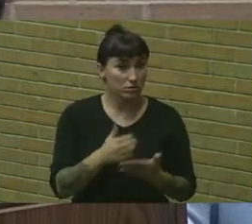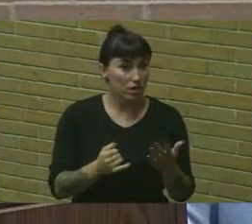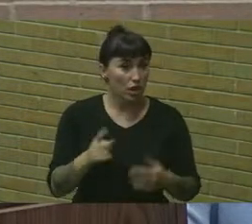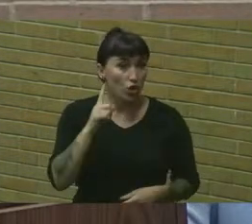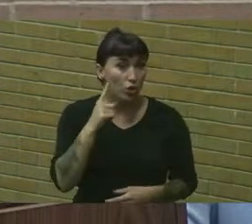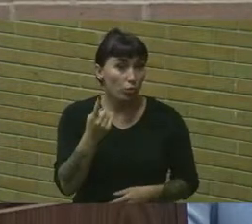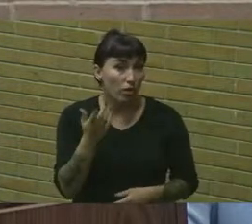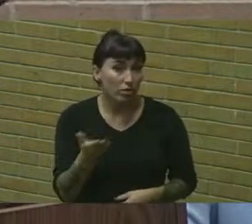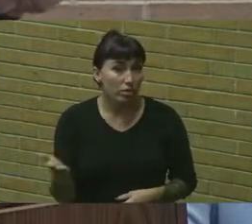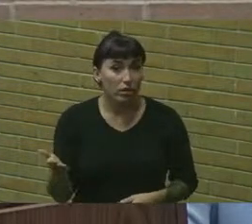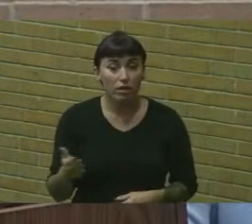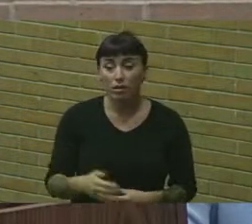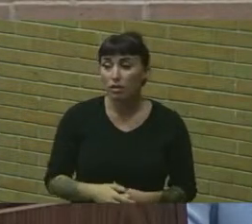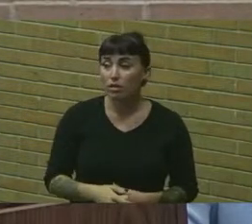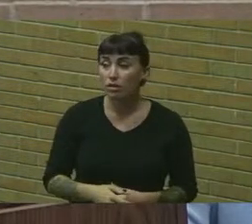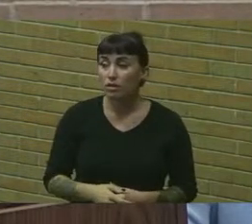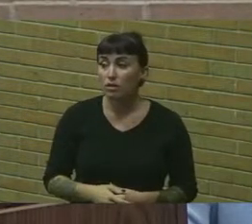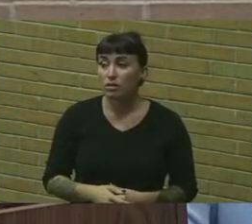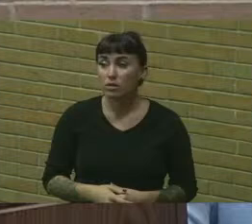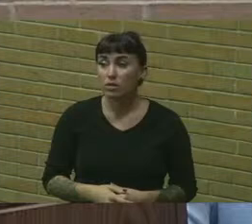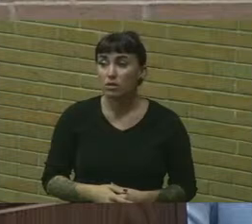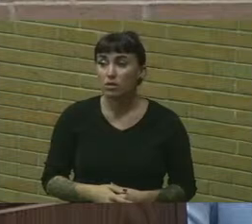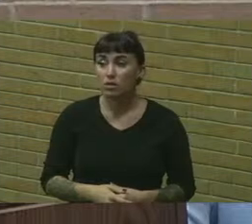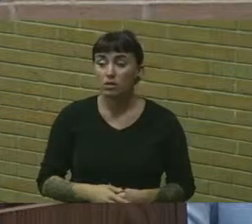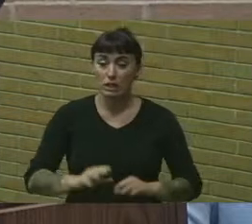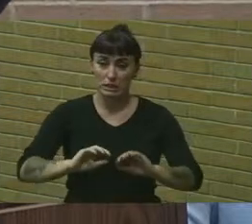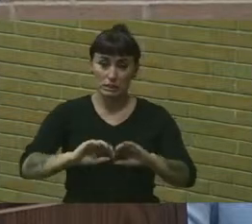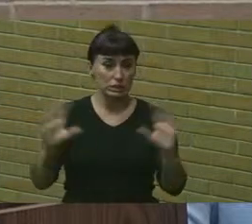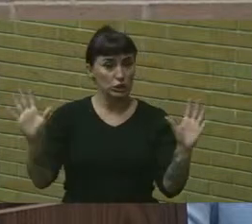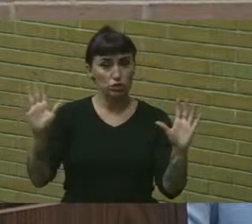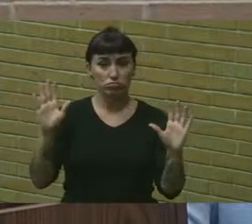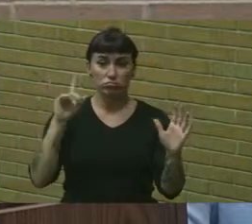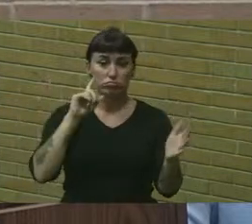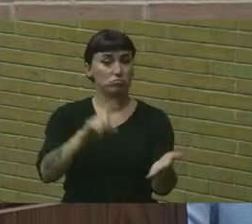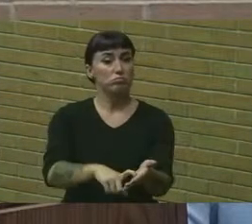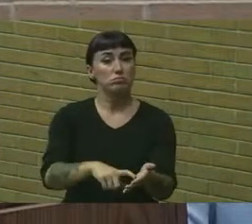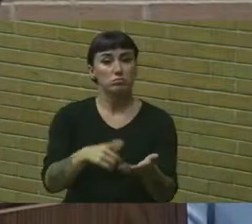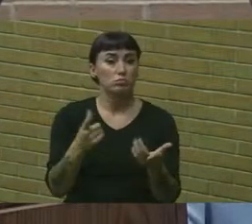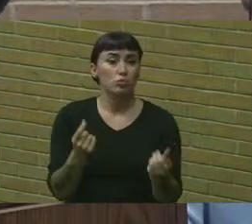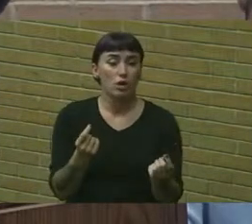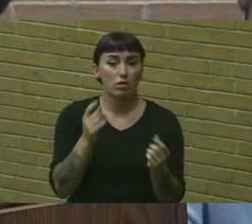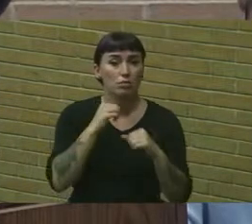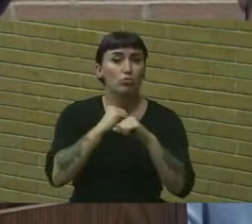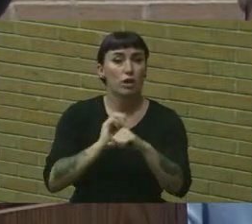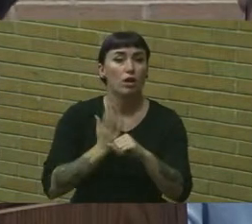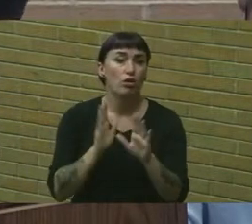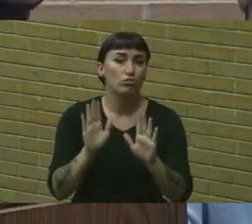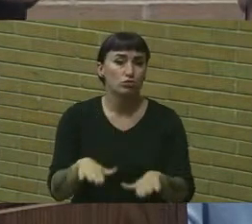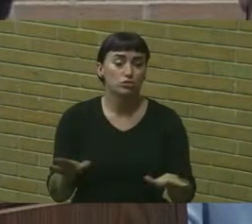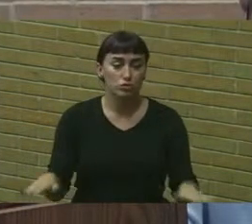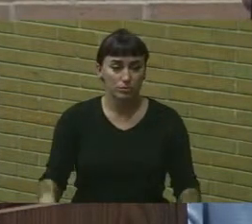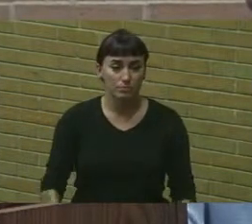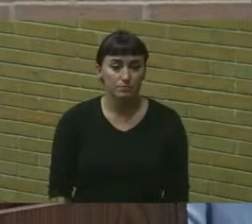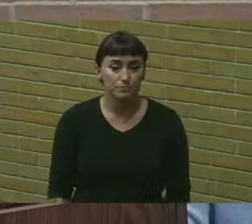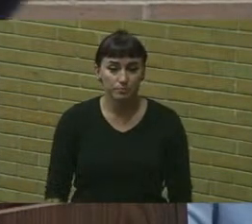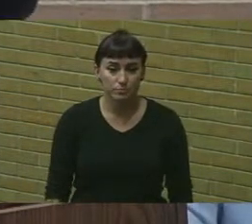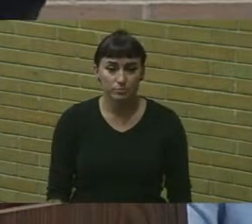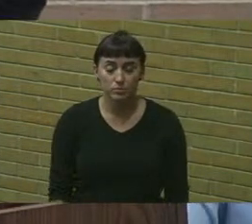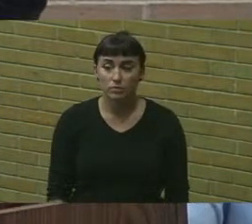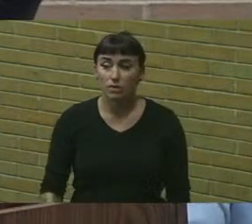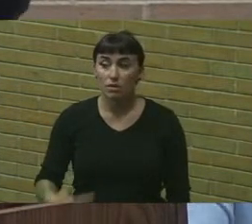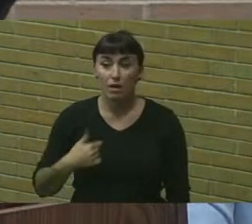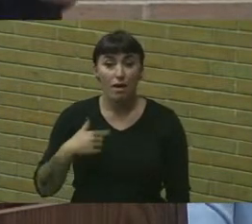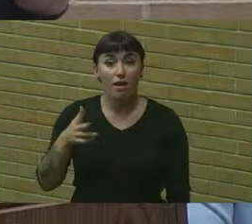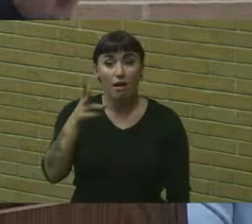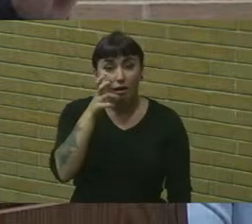one thing sharp, clear, and distinctly, and that is protect our children. I